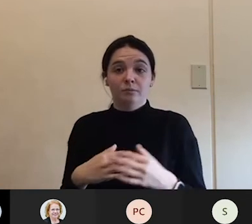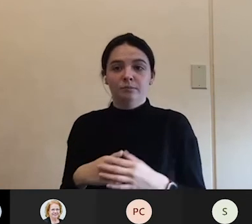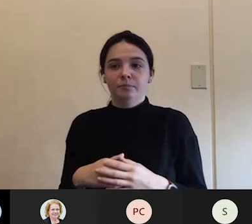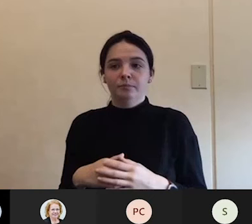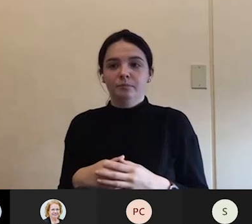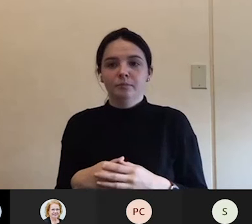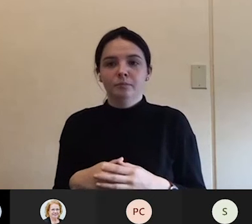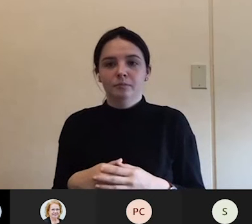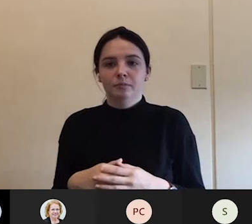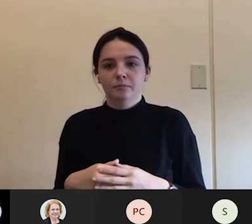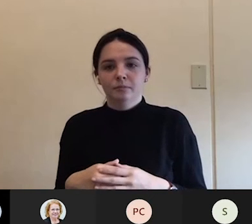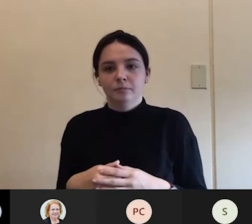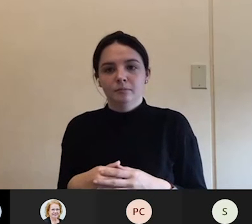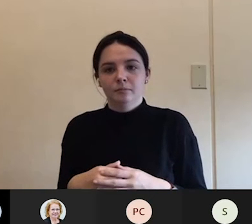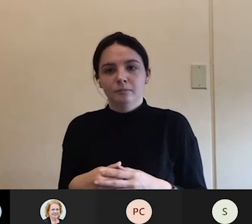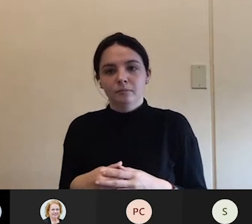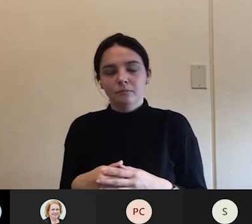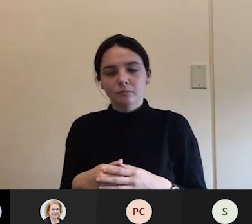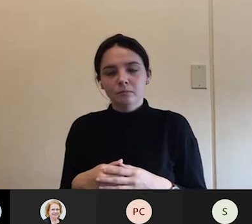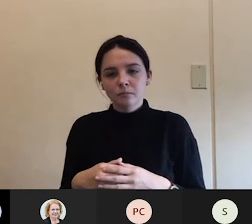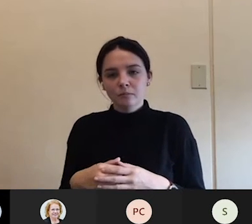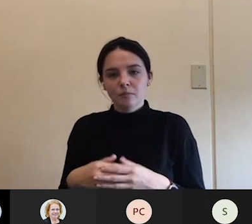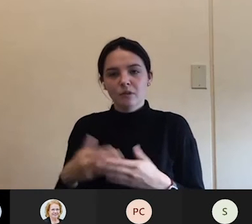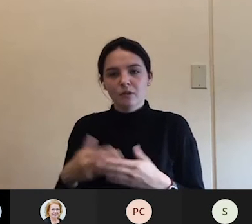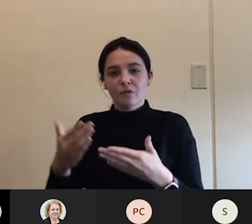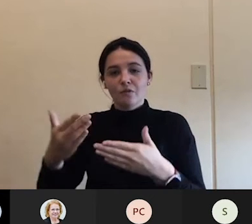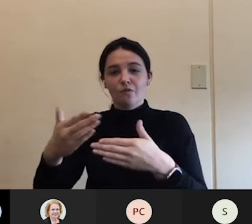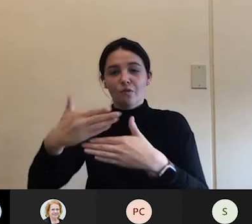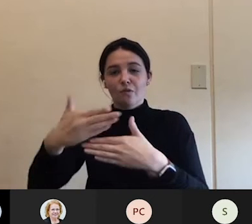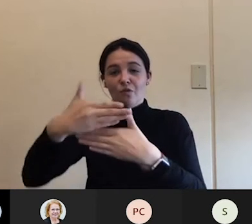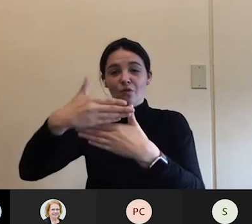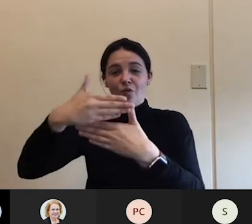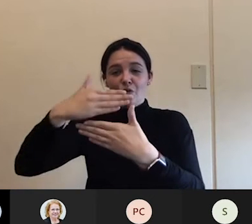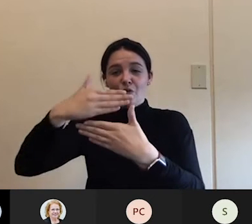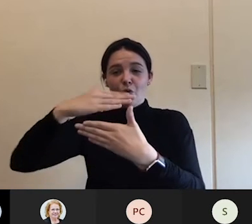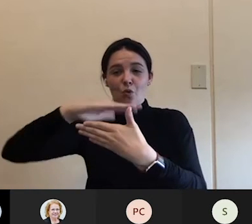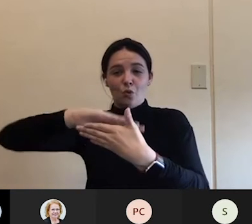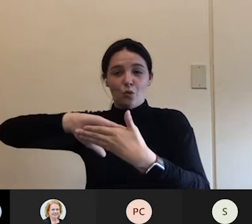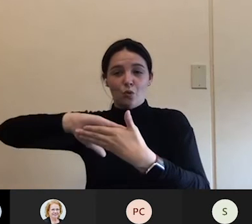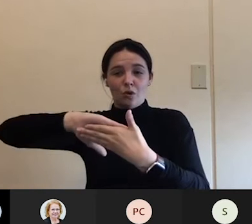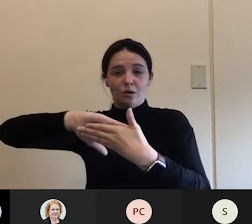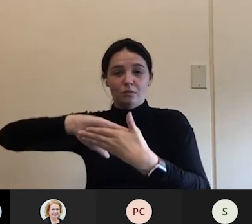fold it in half,